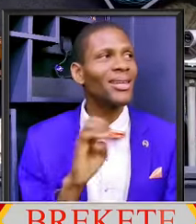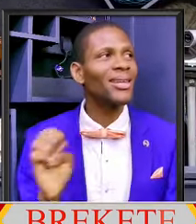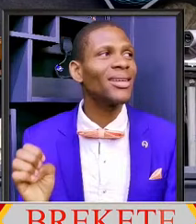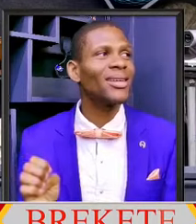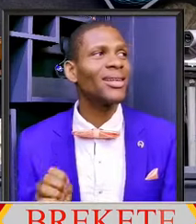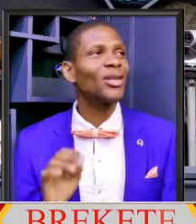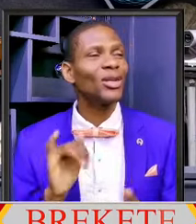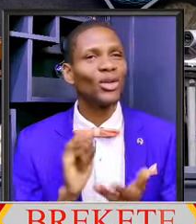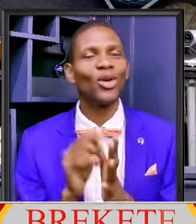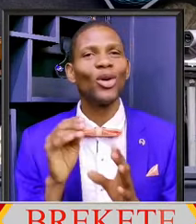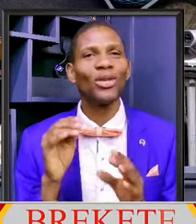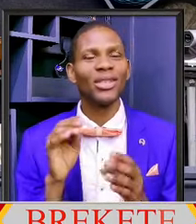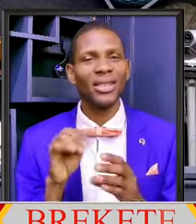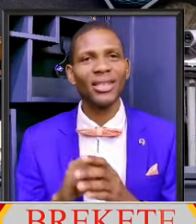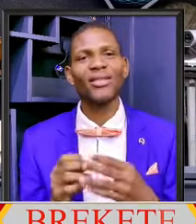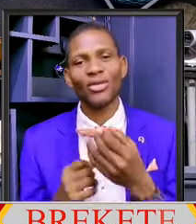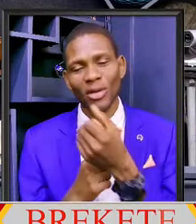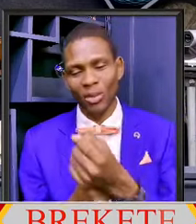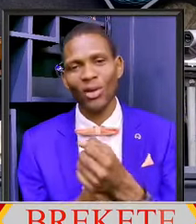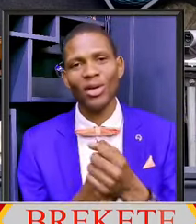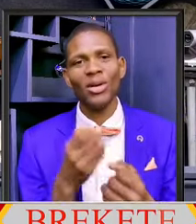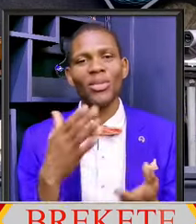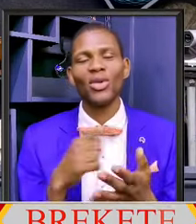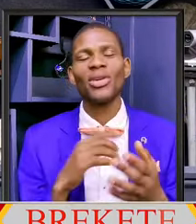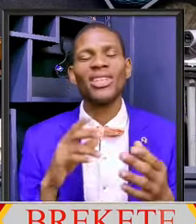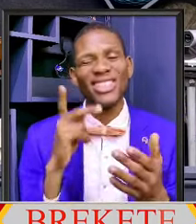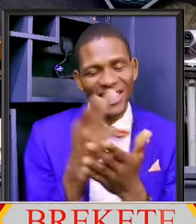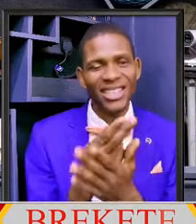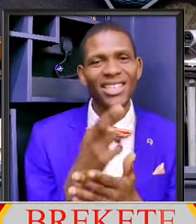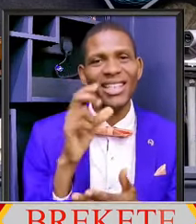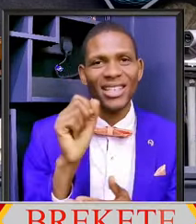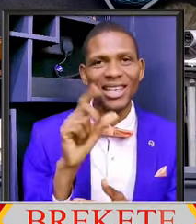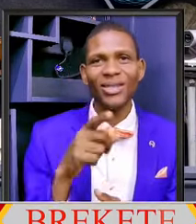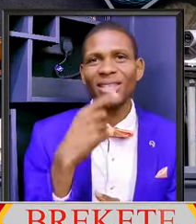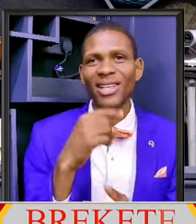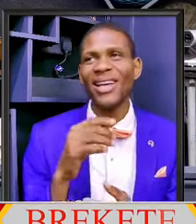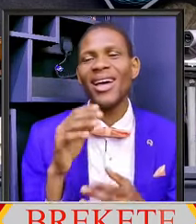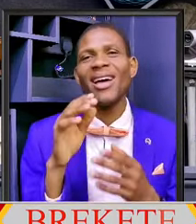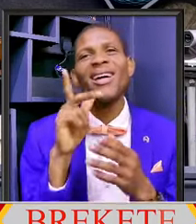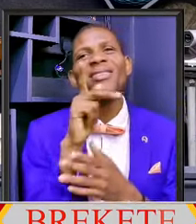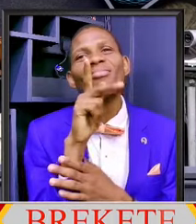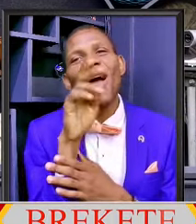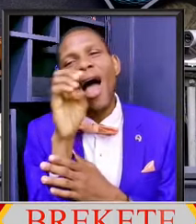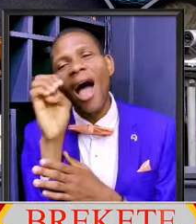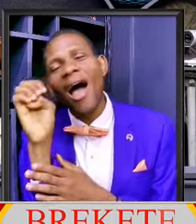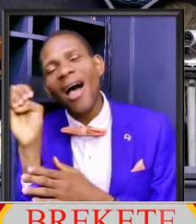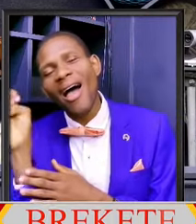Okay. Those in support make we reach 11 o'clock say be.